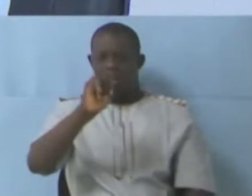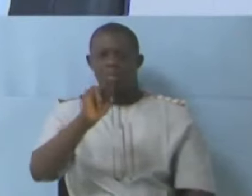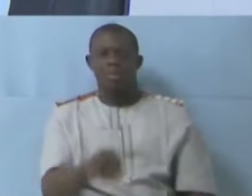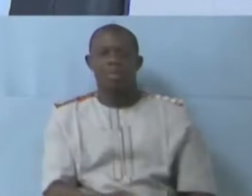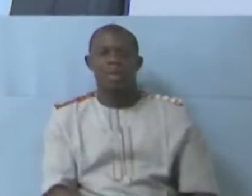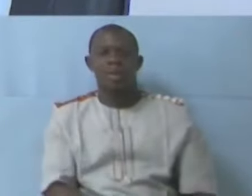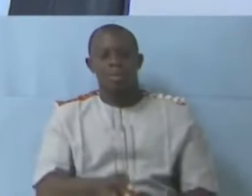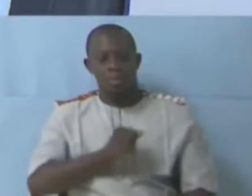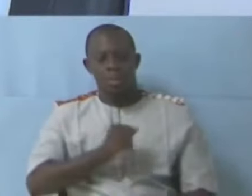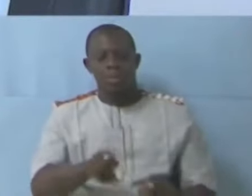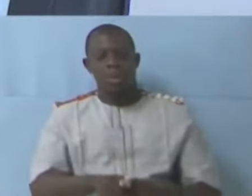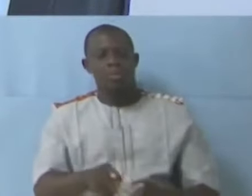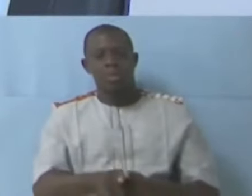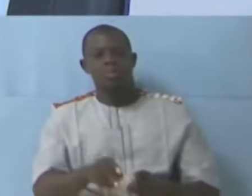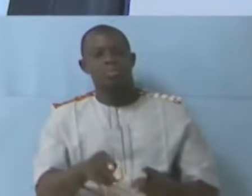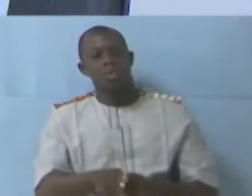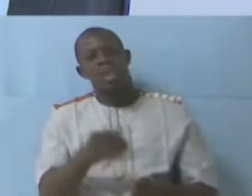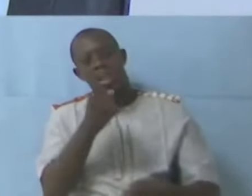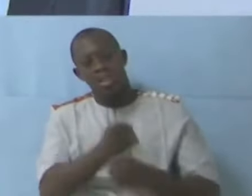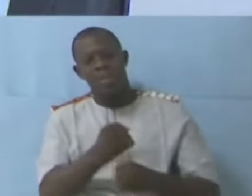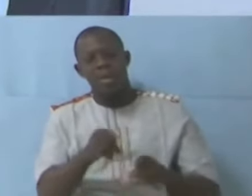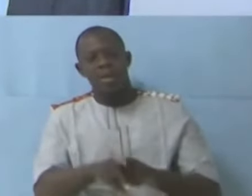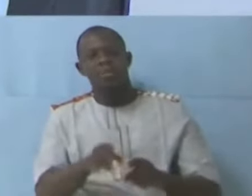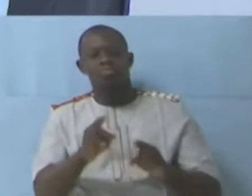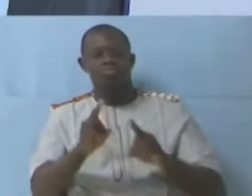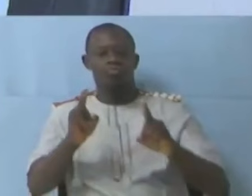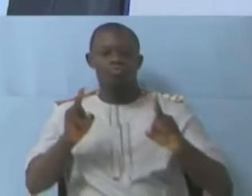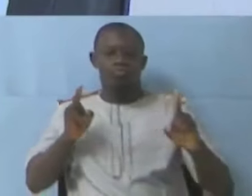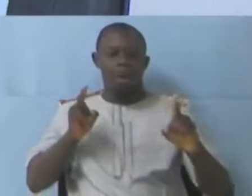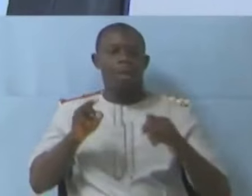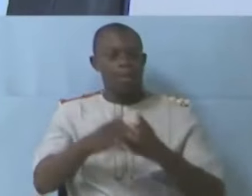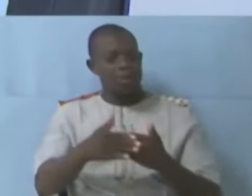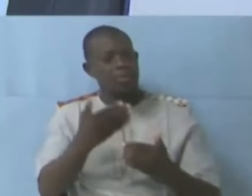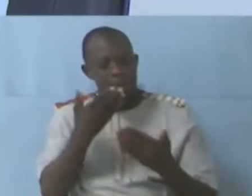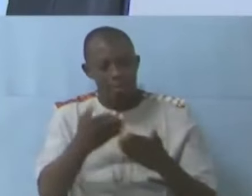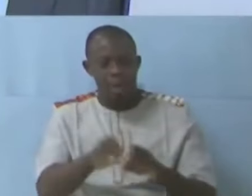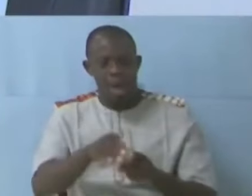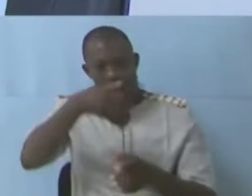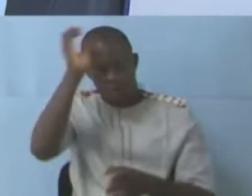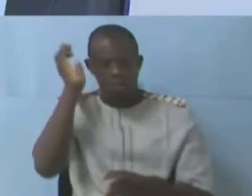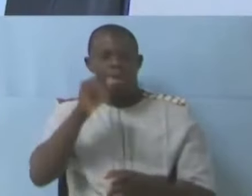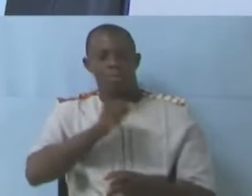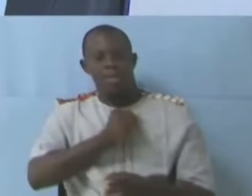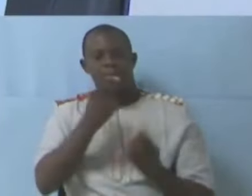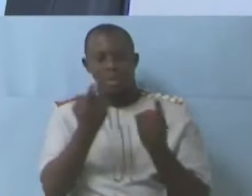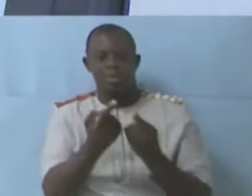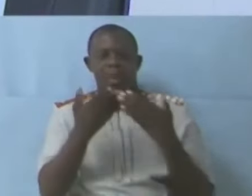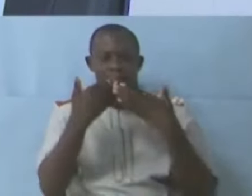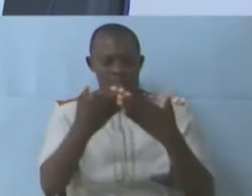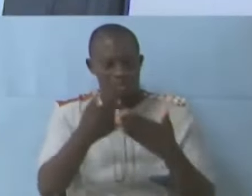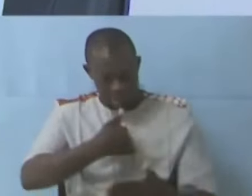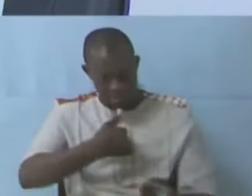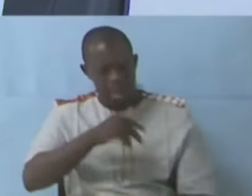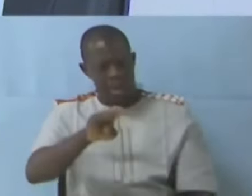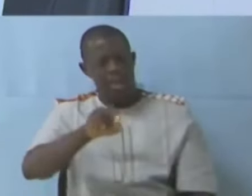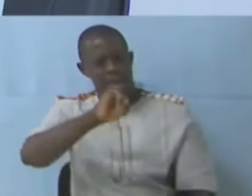Mu continue di alier ma gine suma helmet bi ne ko taxawal man la señ bi. Then he was moving backwards. I told him I remove my helmet